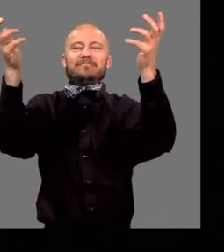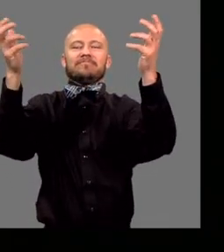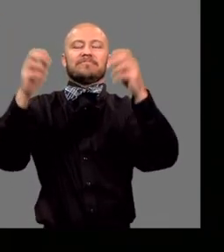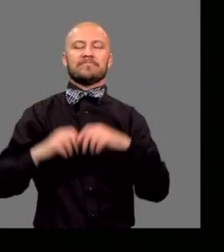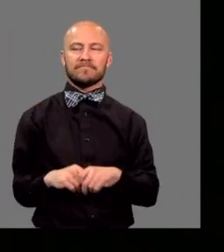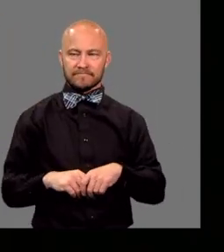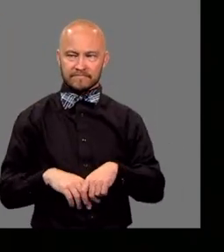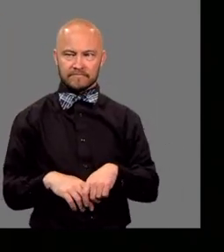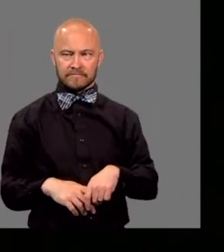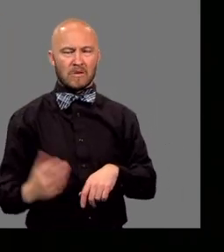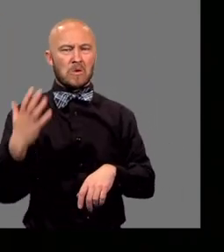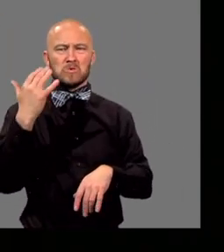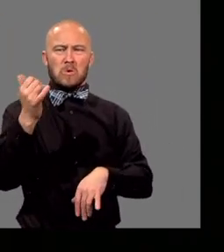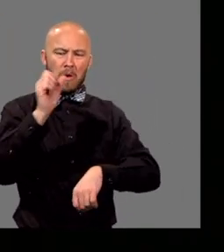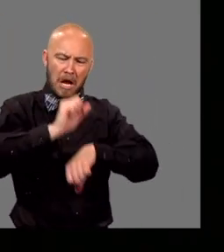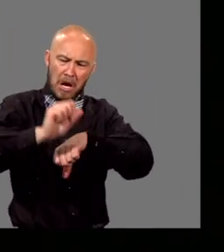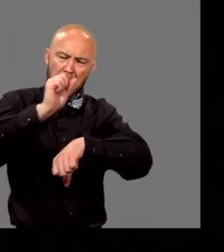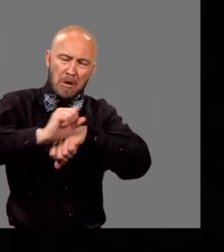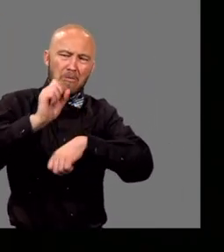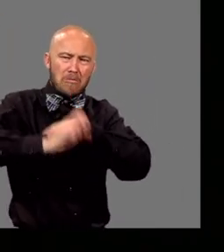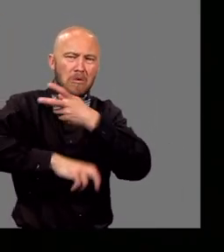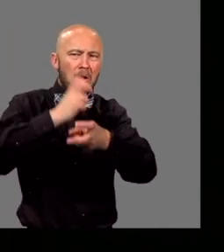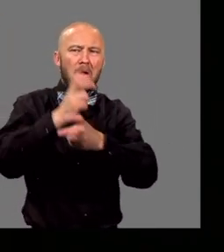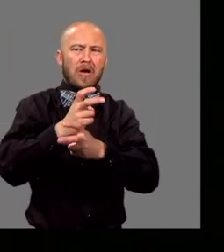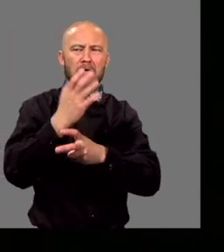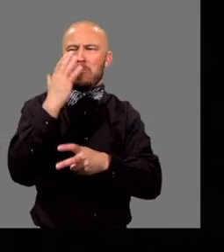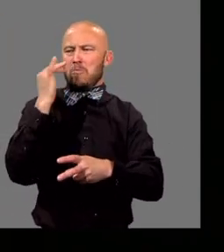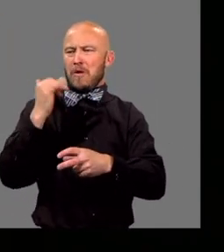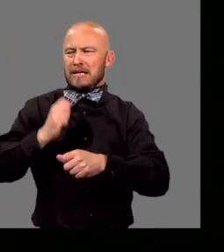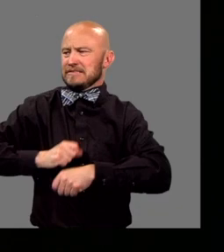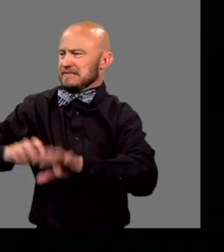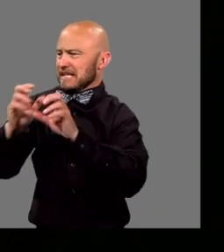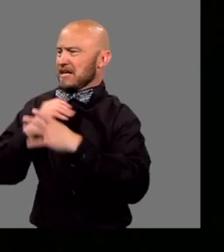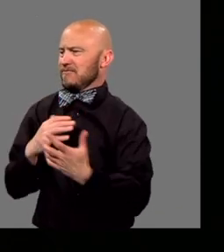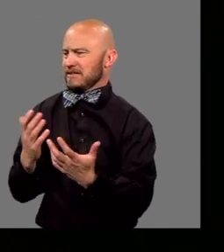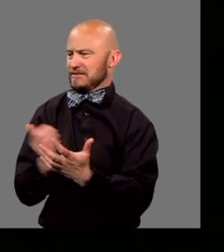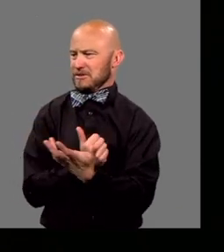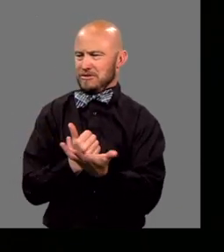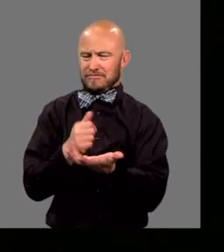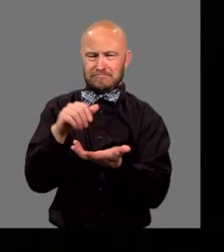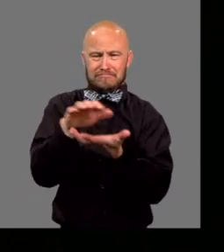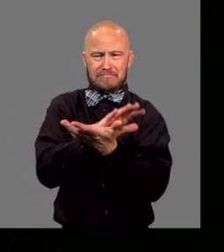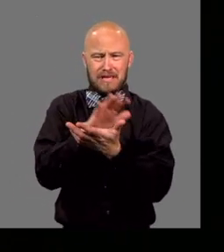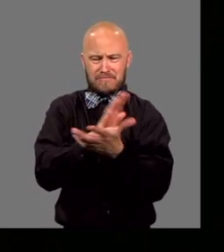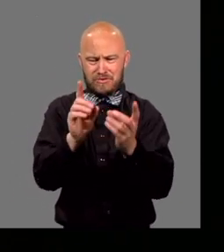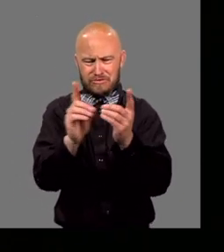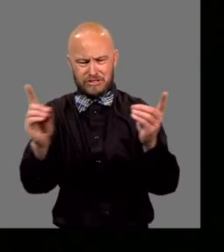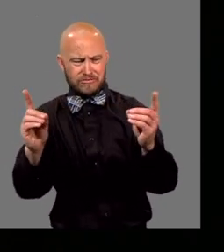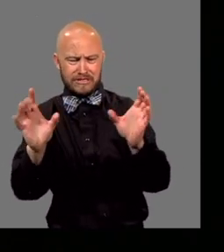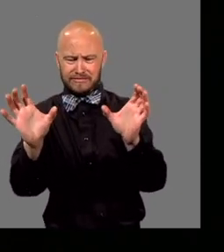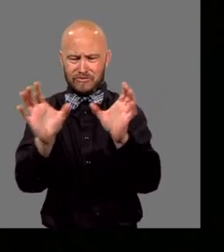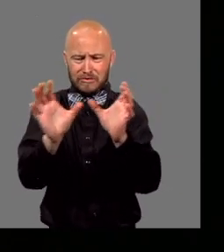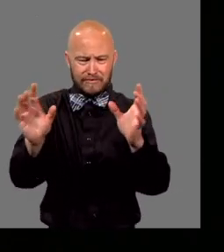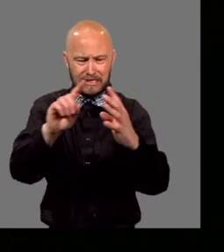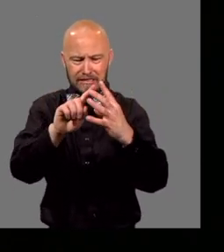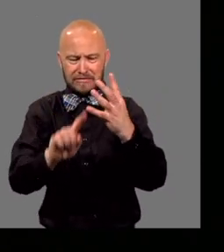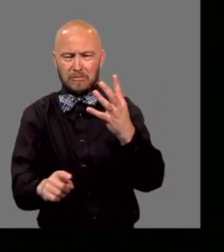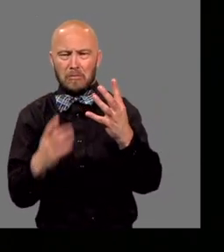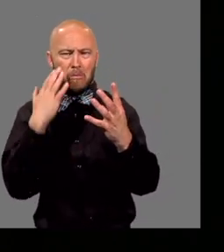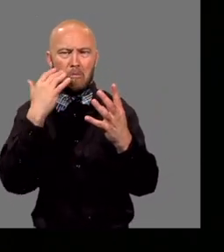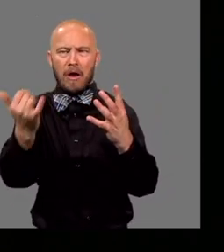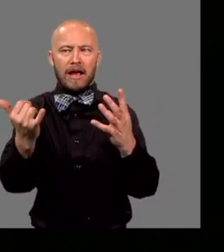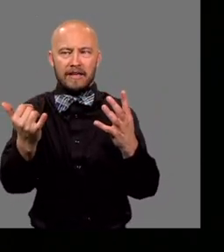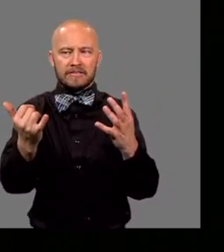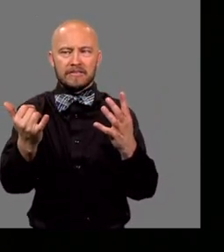victorious. So why do we work so hard and sacrifice so much to earn a degree, a certificate, a credential of